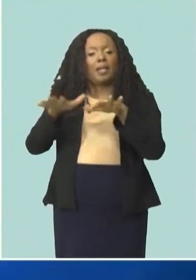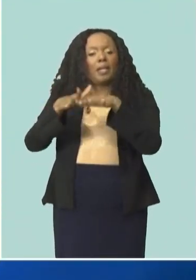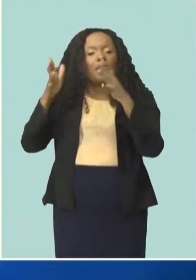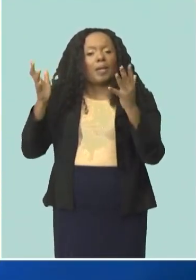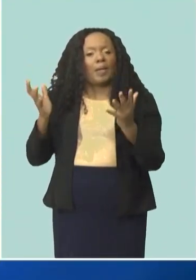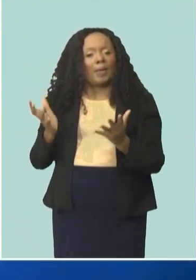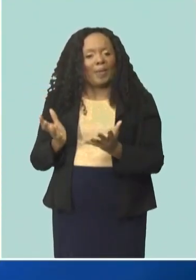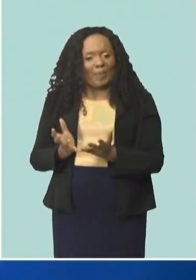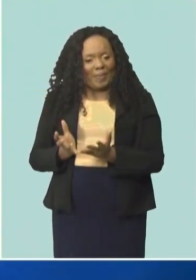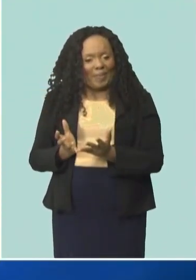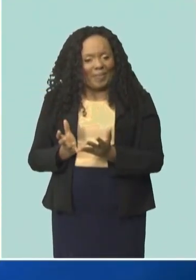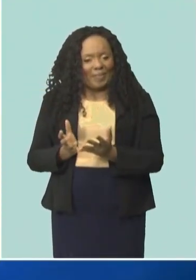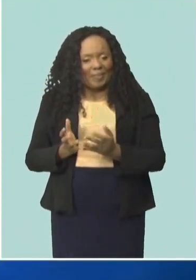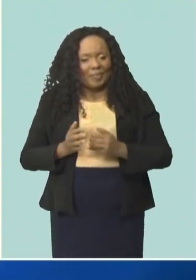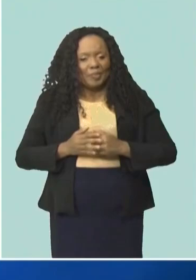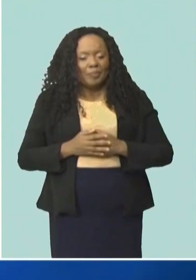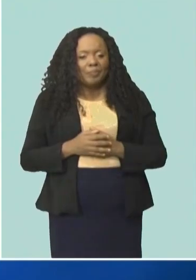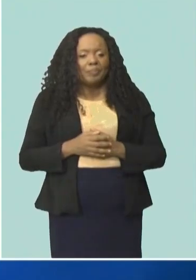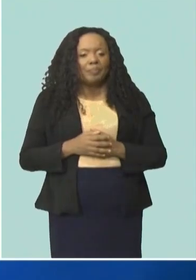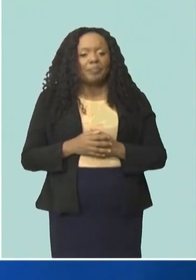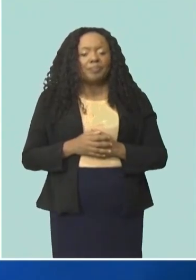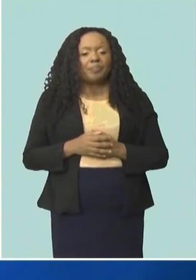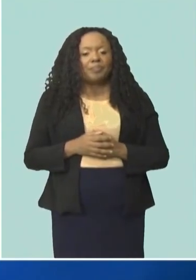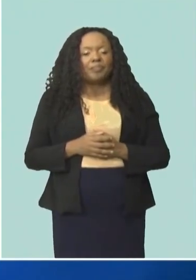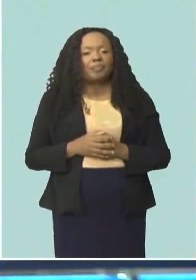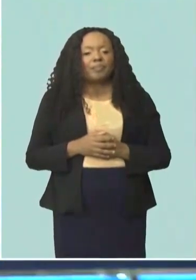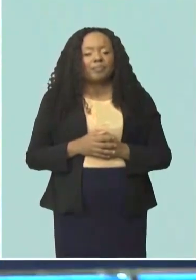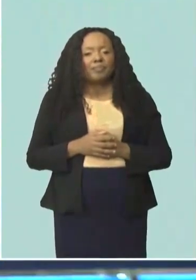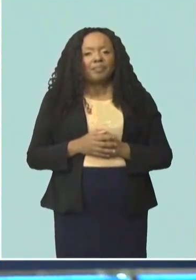stage. Deanza Roberts, CBC News.